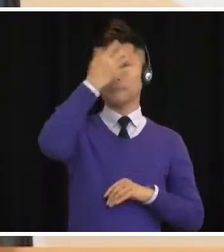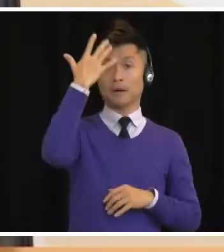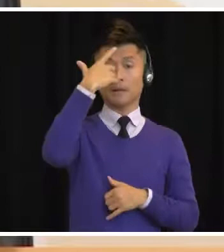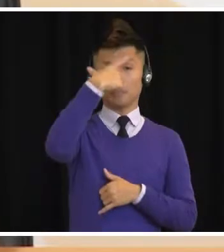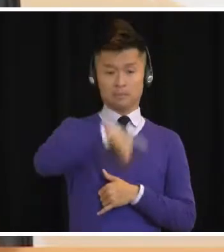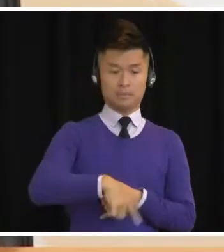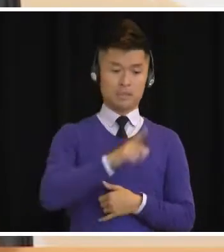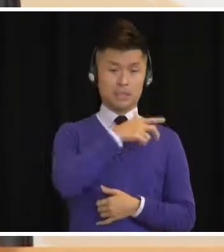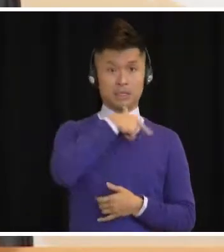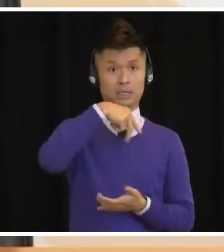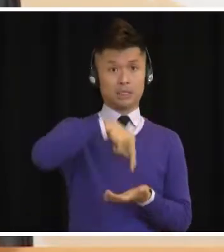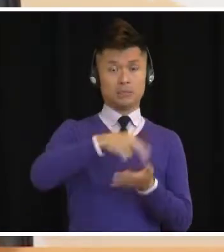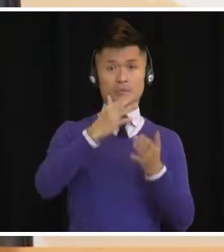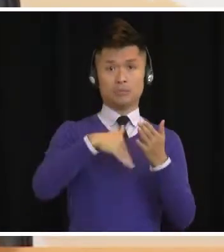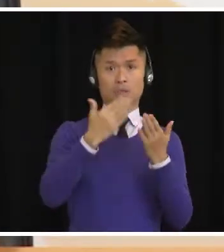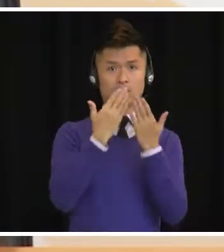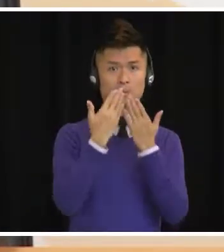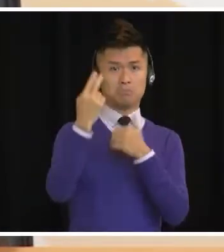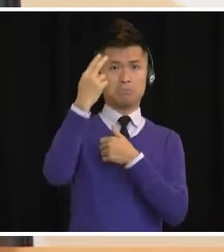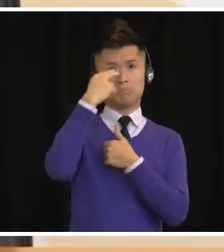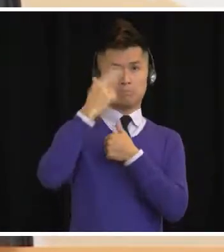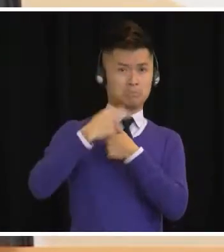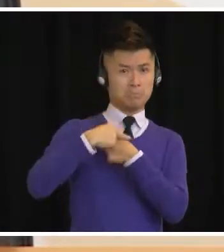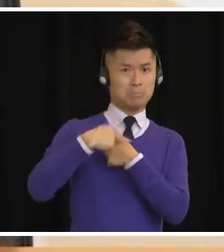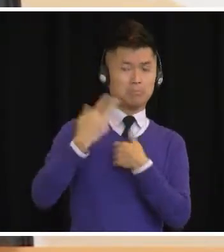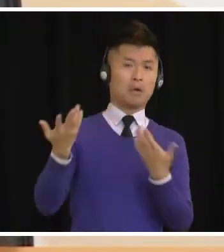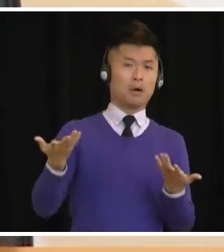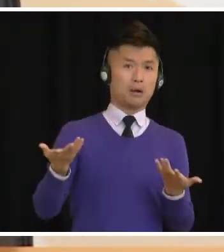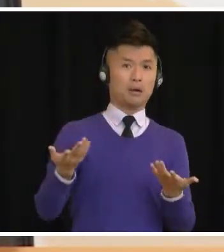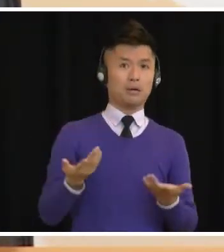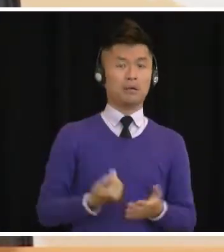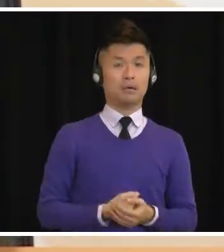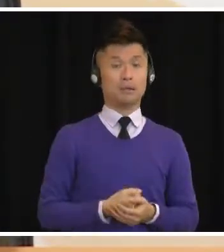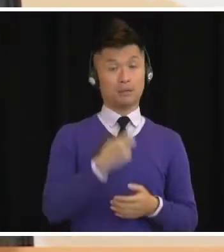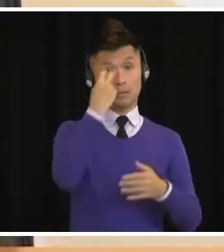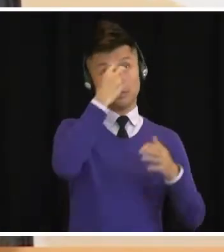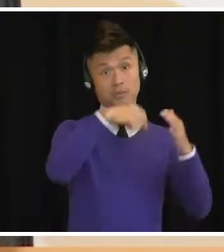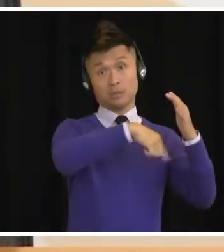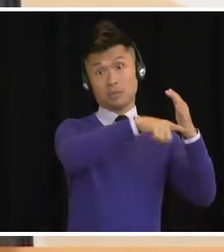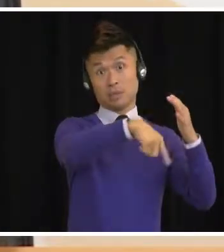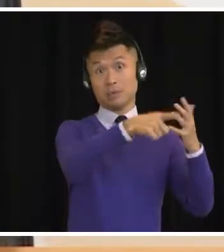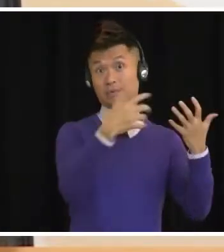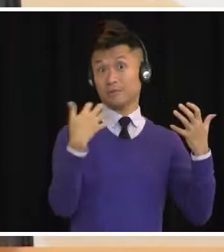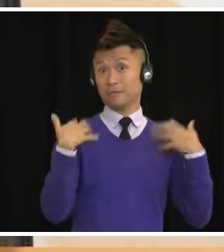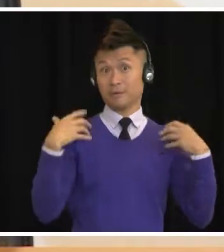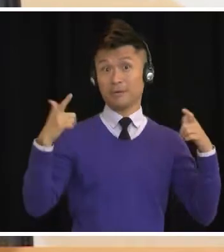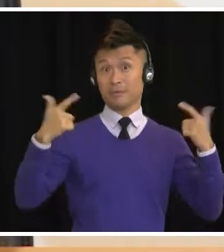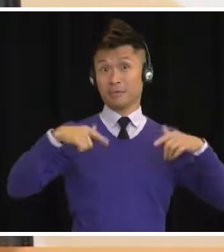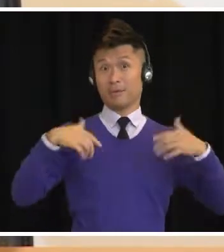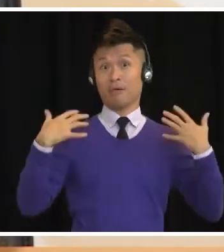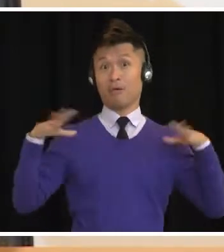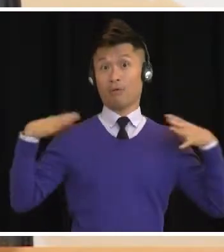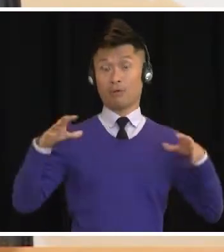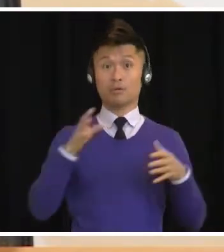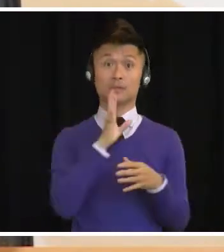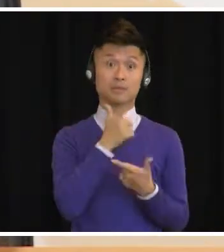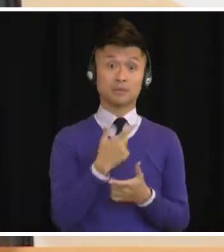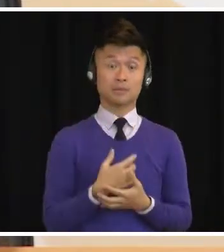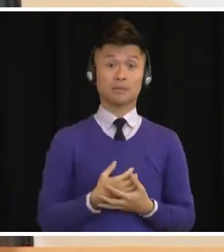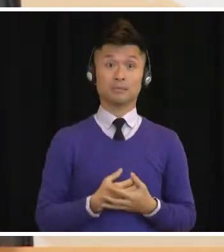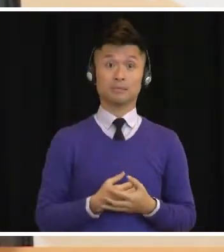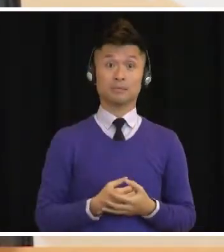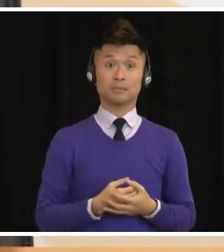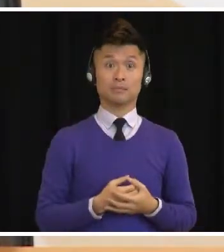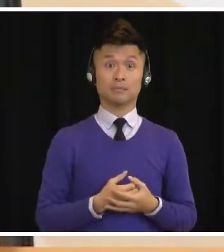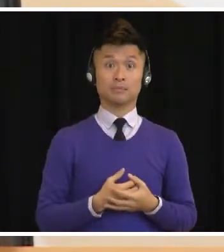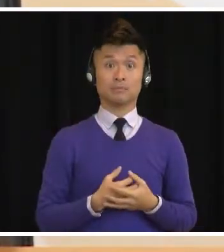how I was treated at a sports club or sports event. you don't deal with that, so your